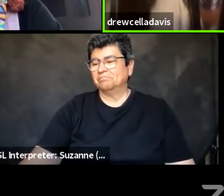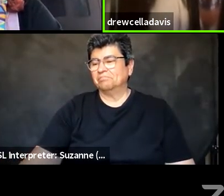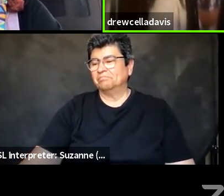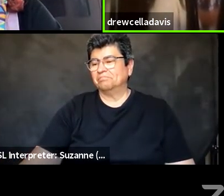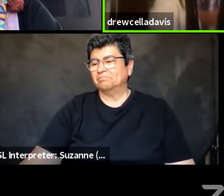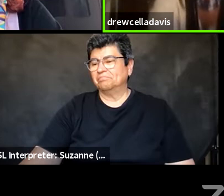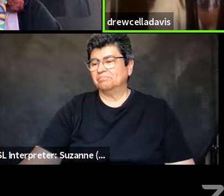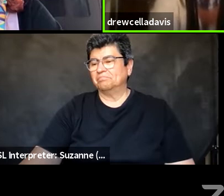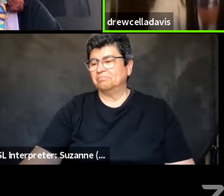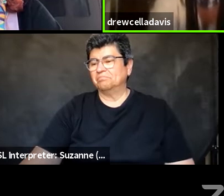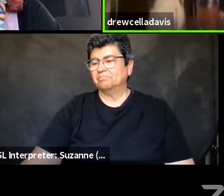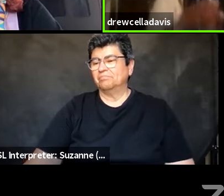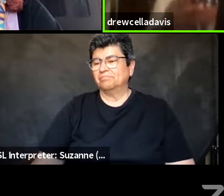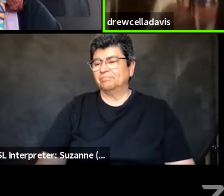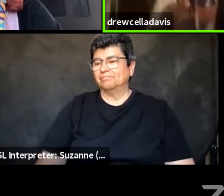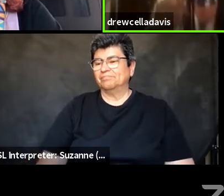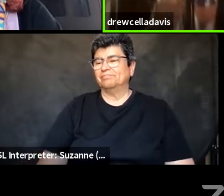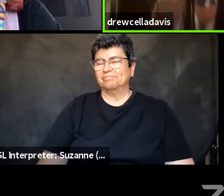recently